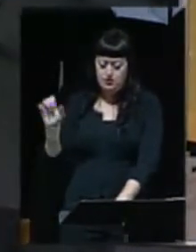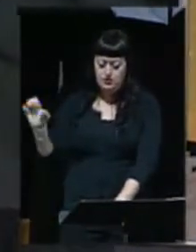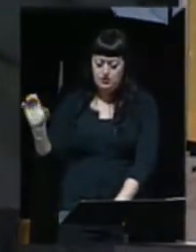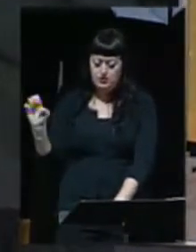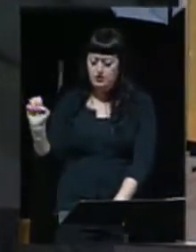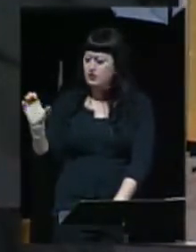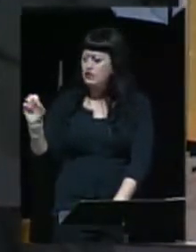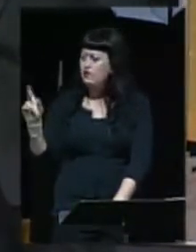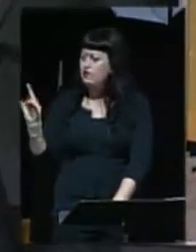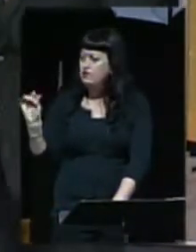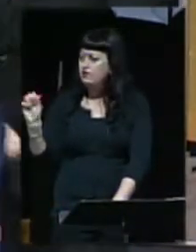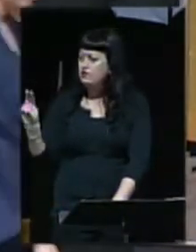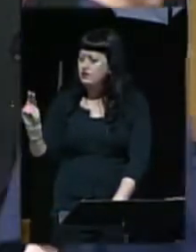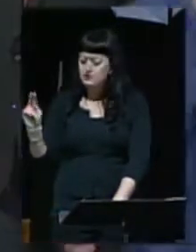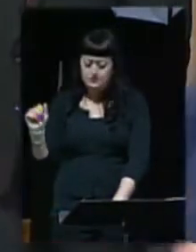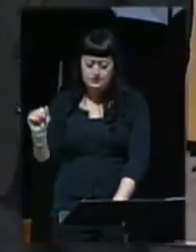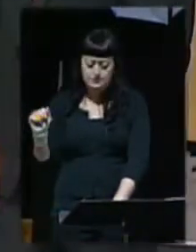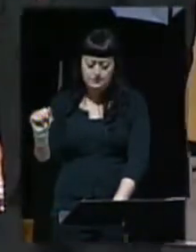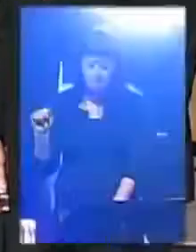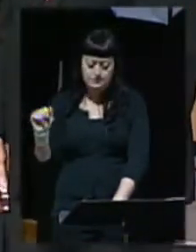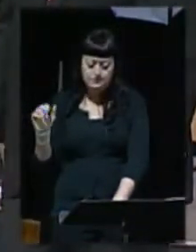Ashley Erickson.